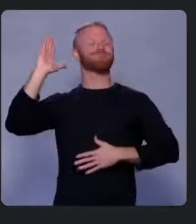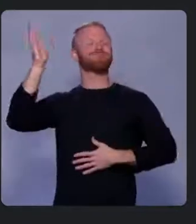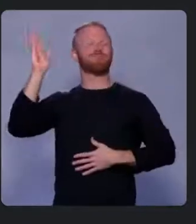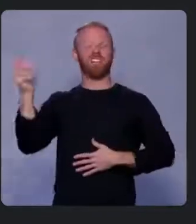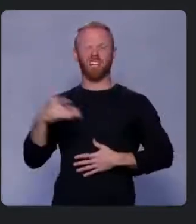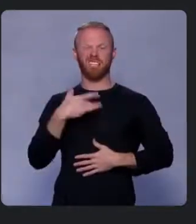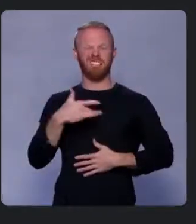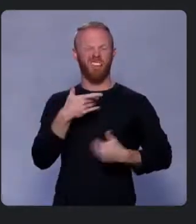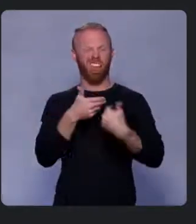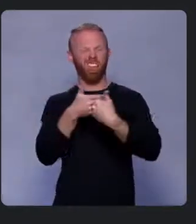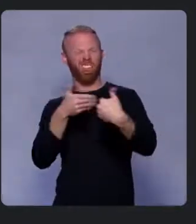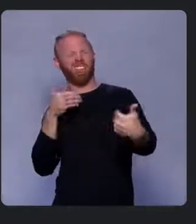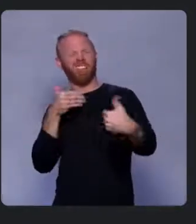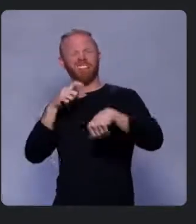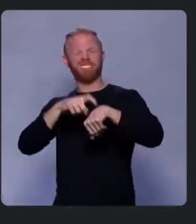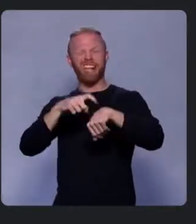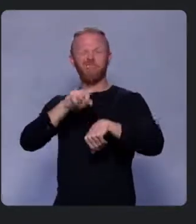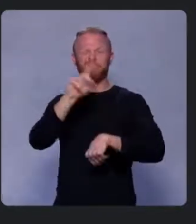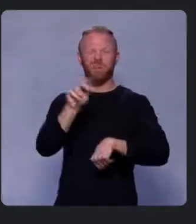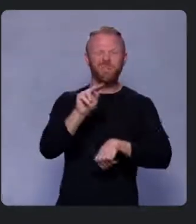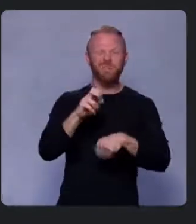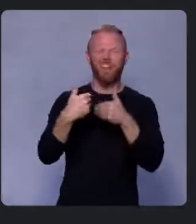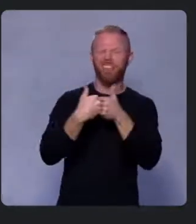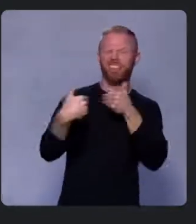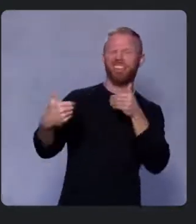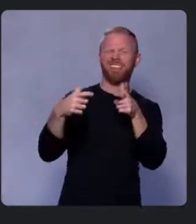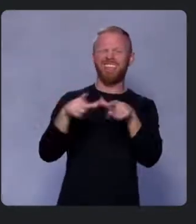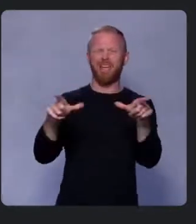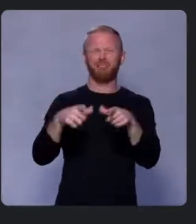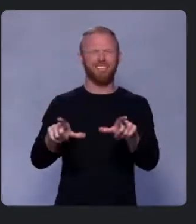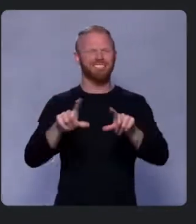time zones or languages or the devices his team is using.